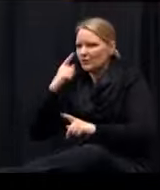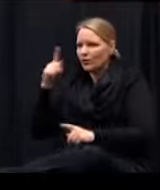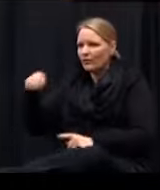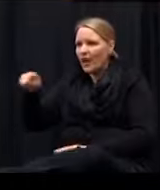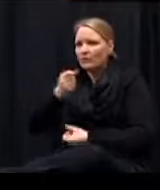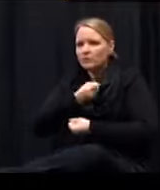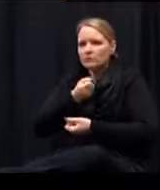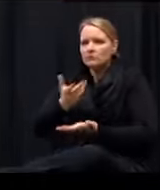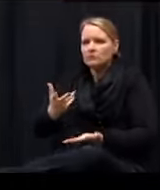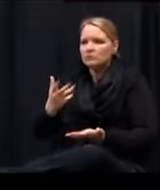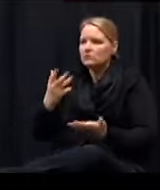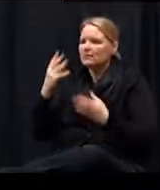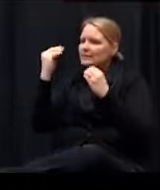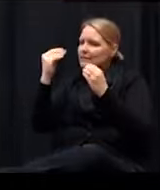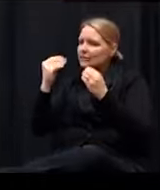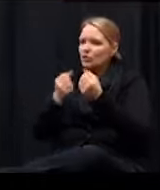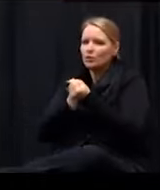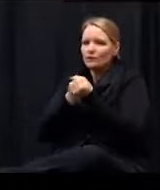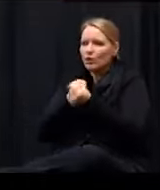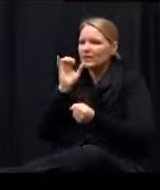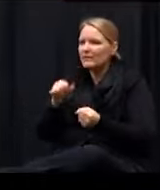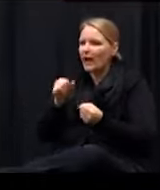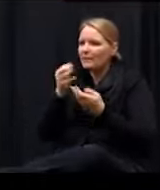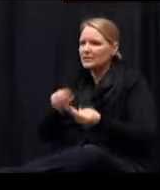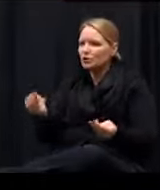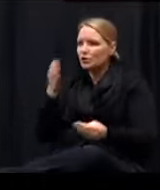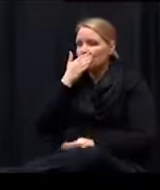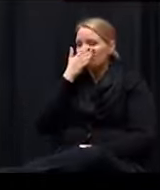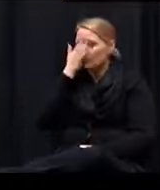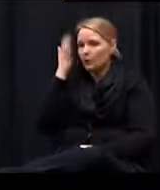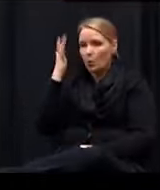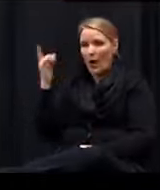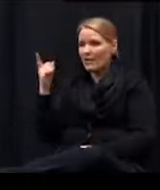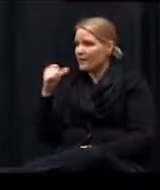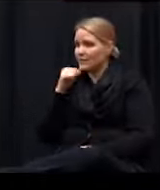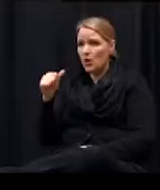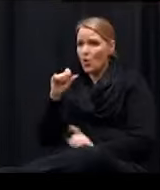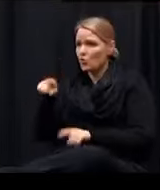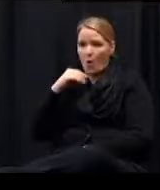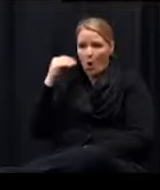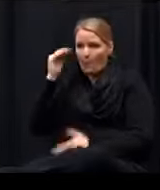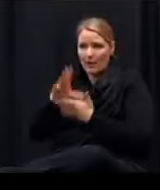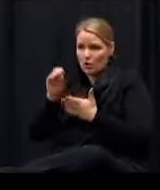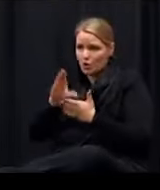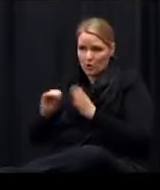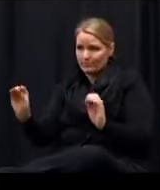be teaching and reinforcing this material, because they're not learning it at home.